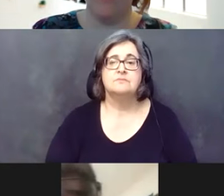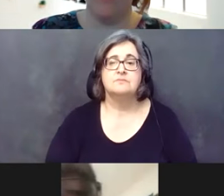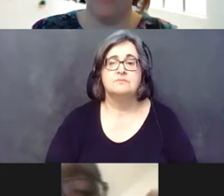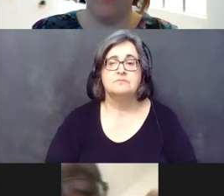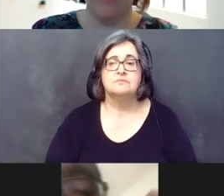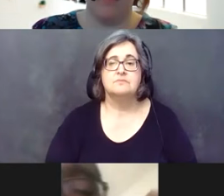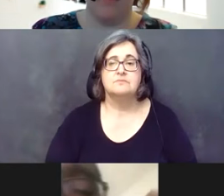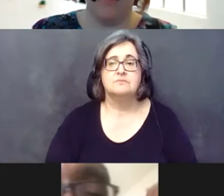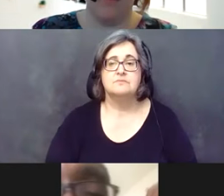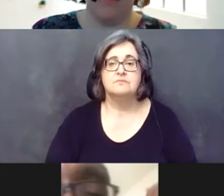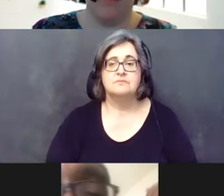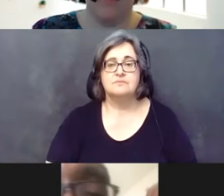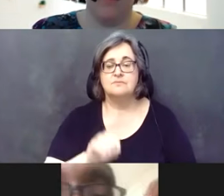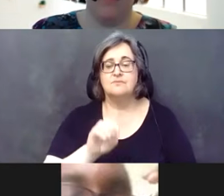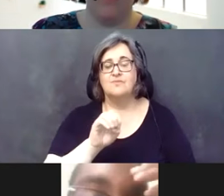Well, Eddie,